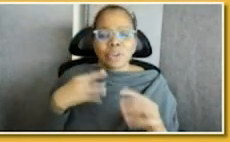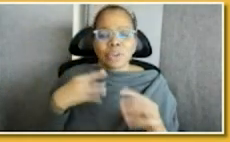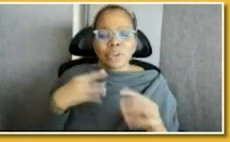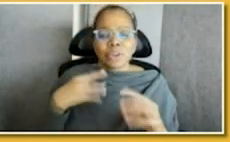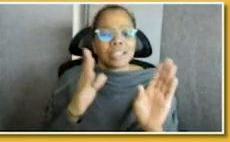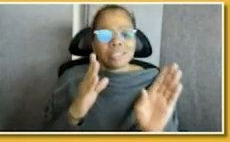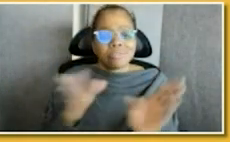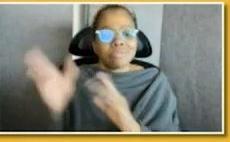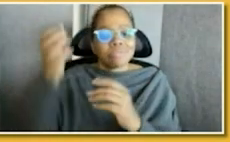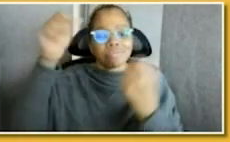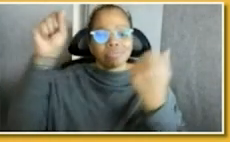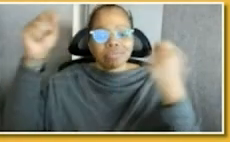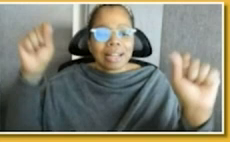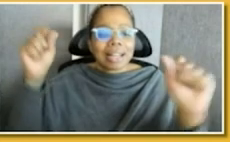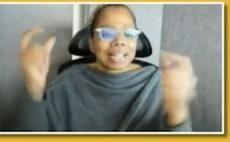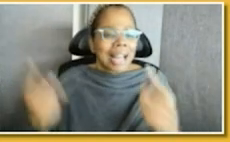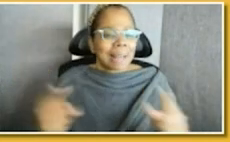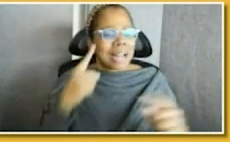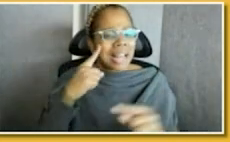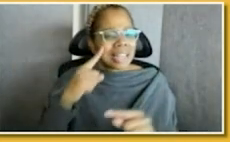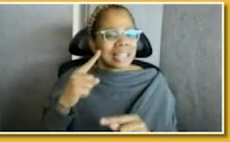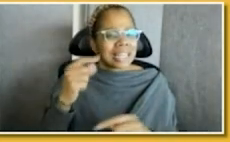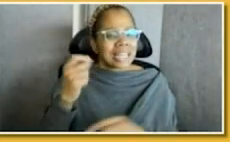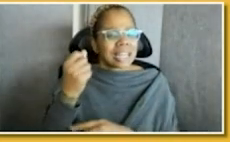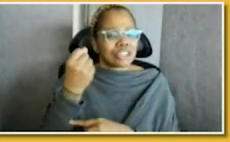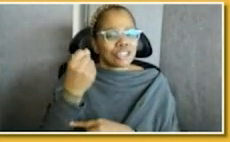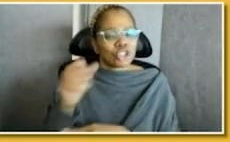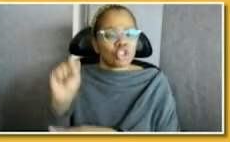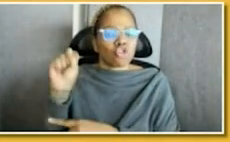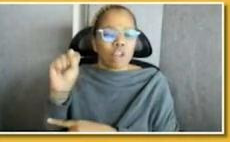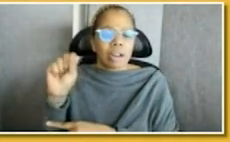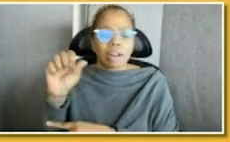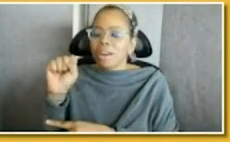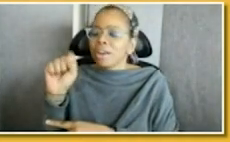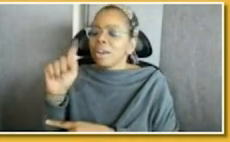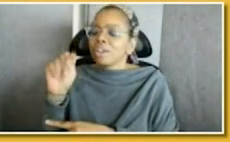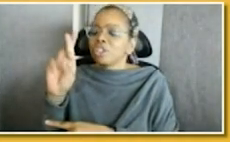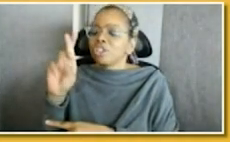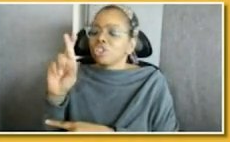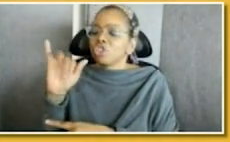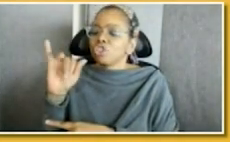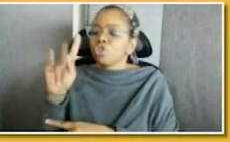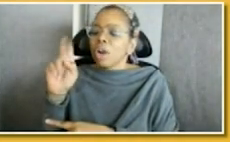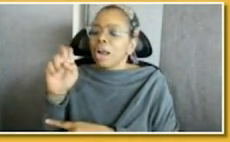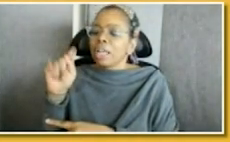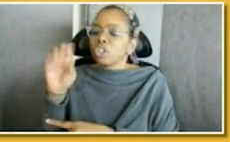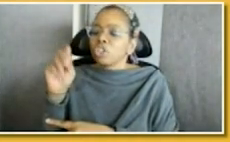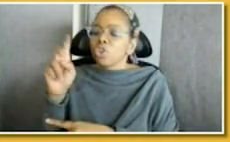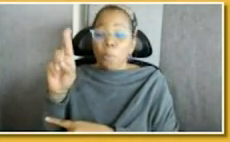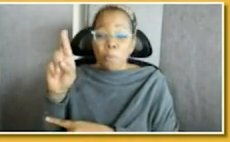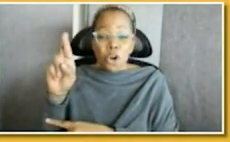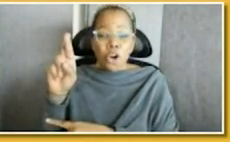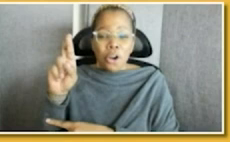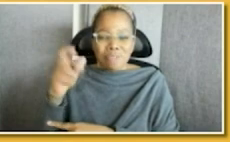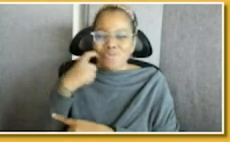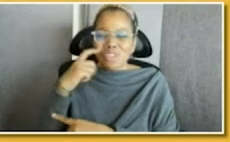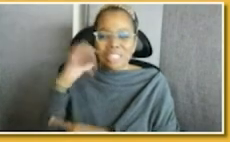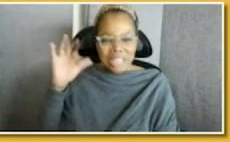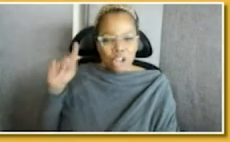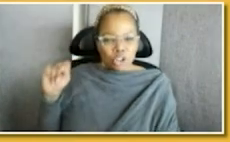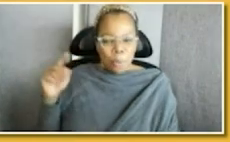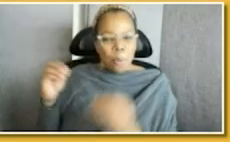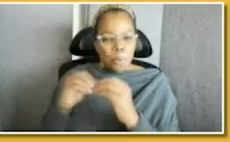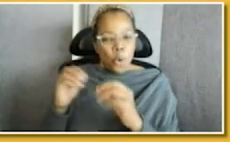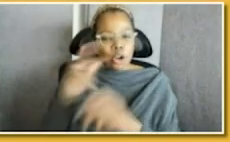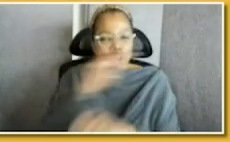organizing. I think like Striketober, right this past October, a lot more union efforts. So I'd love to hear sort of what you see as the future of